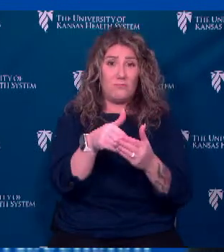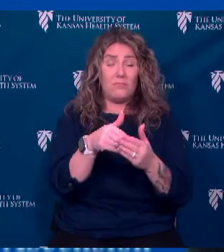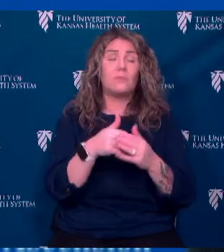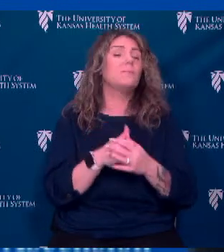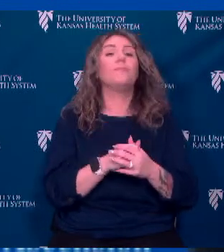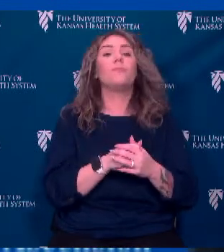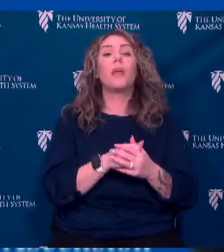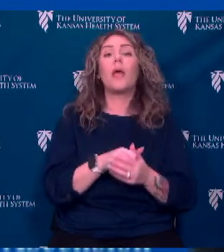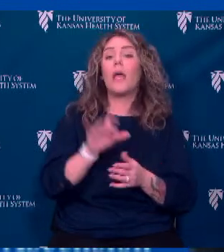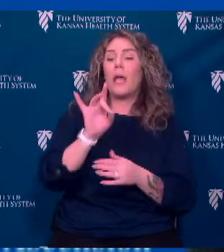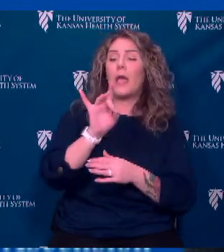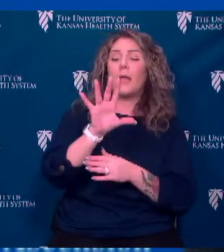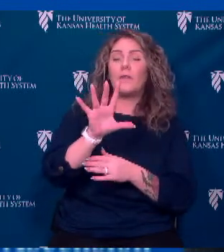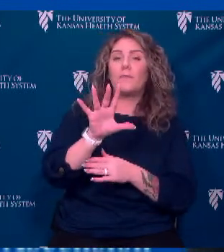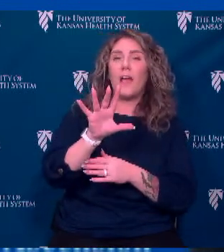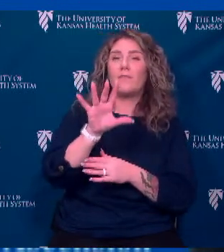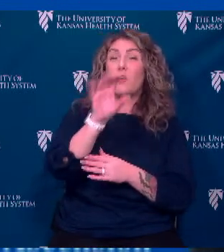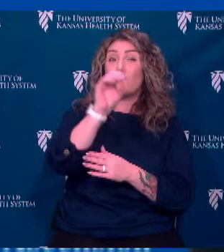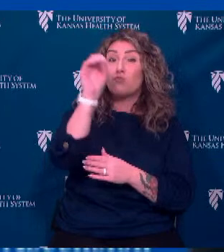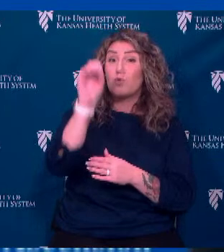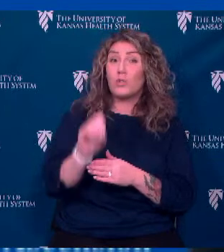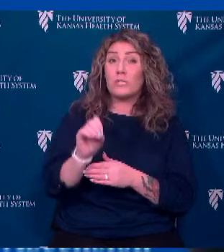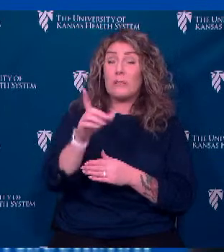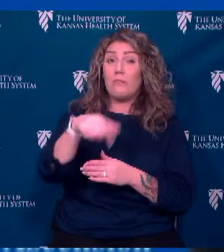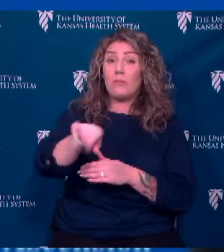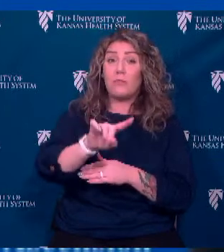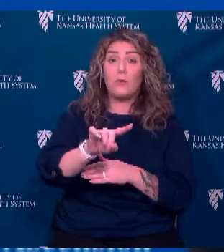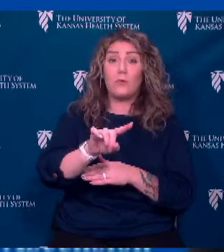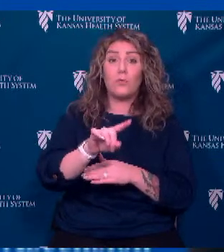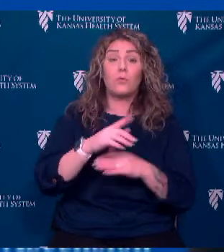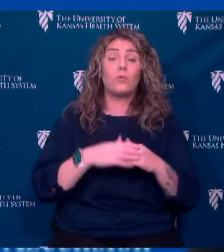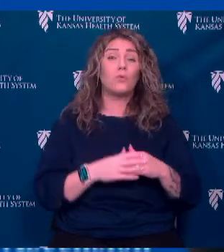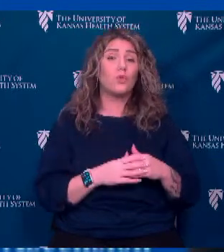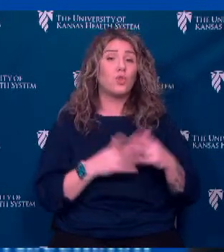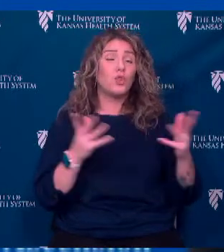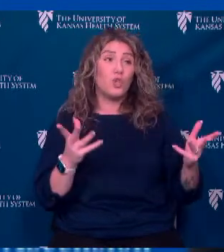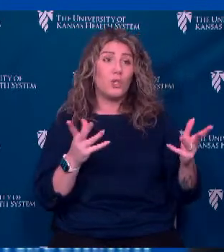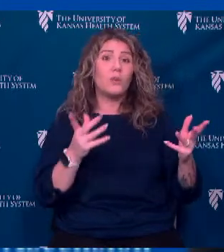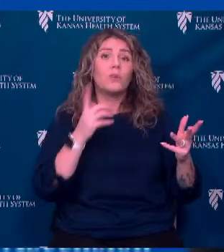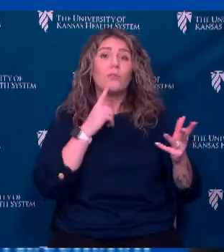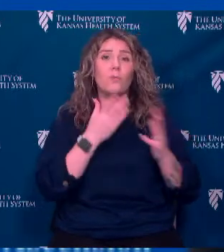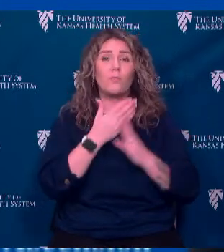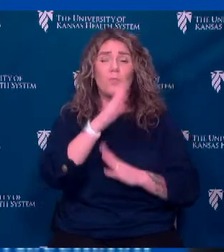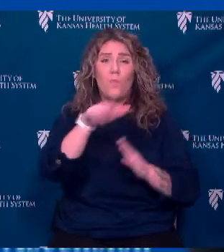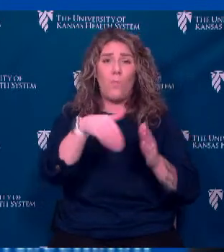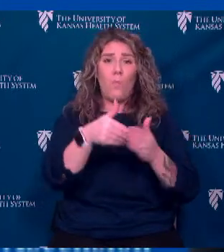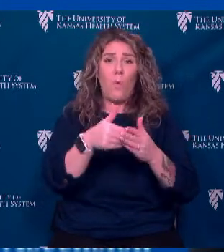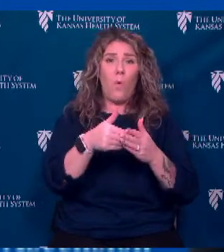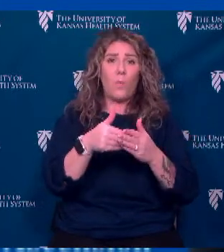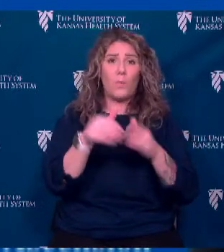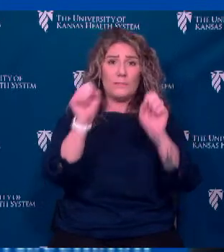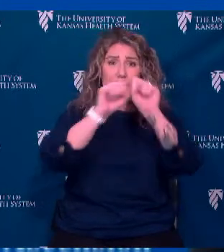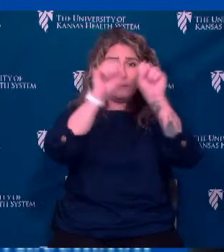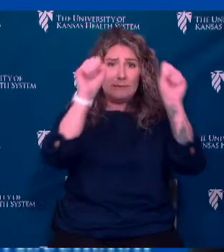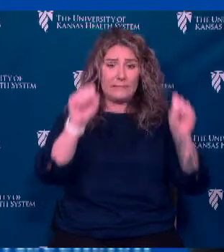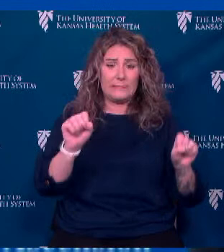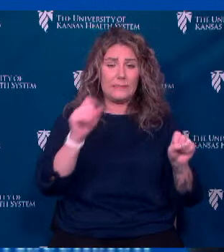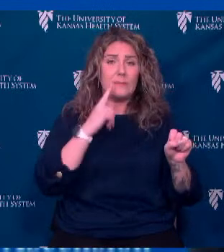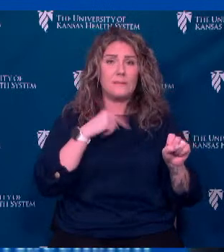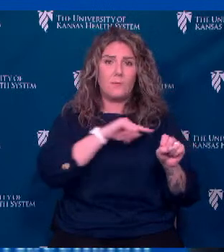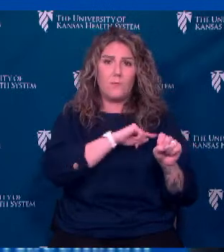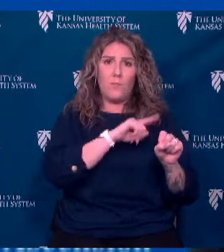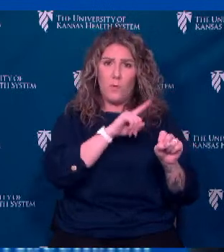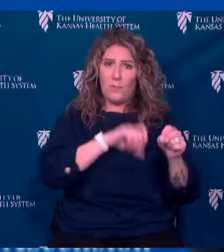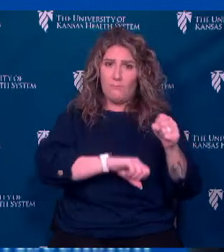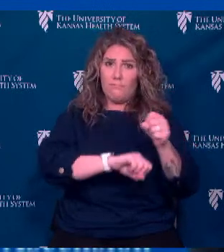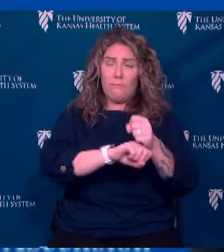85% of those are actually in the Wichita market, but the rest are throughout our system because we serve many communities, as you're well aware.